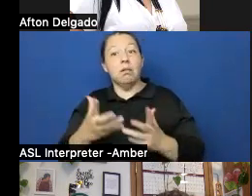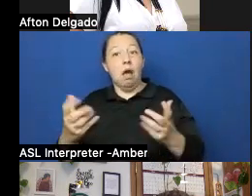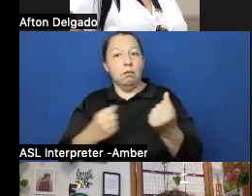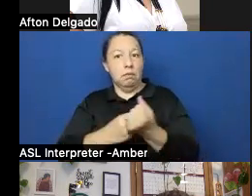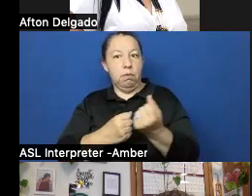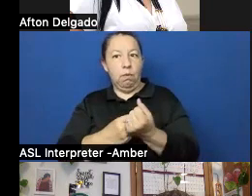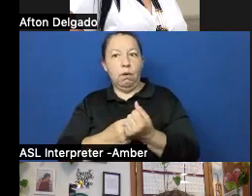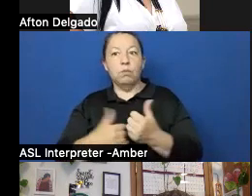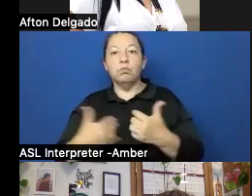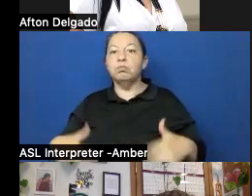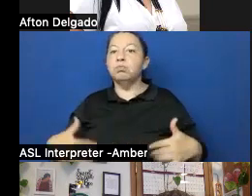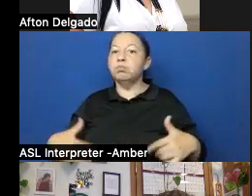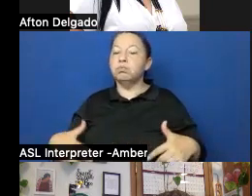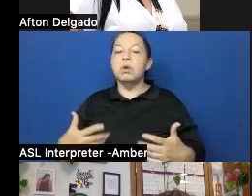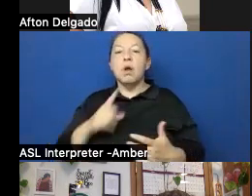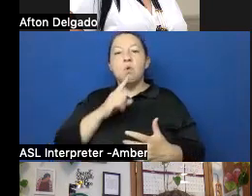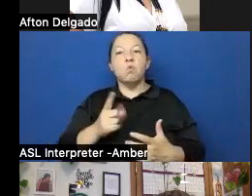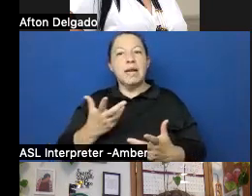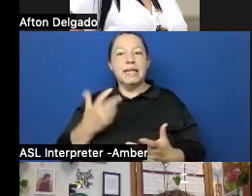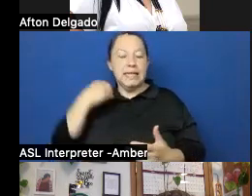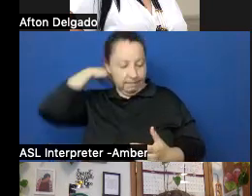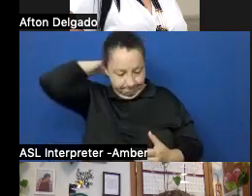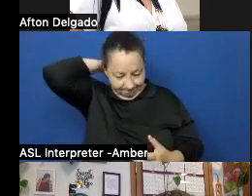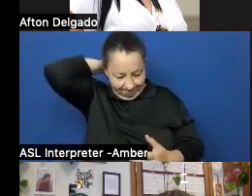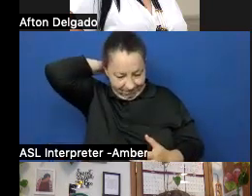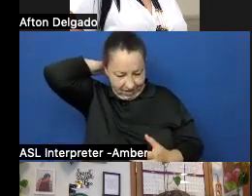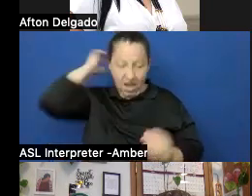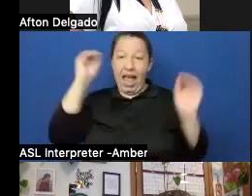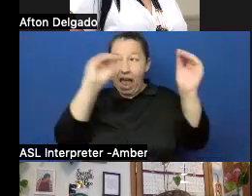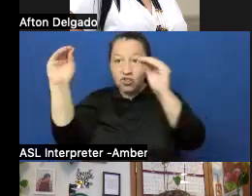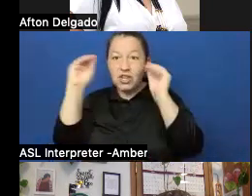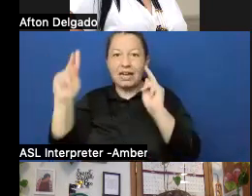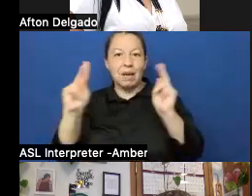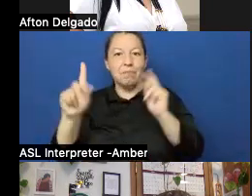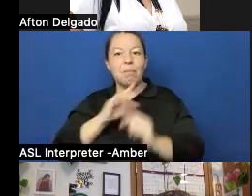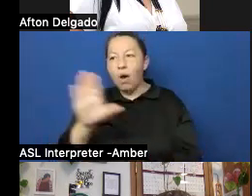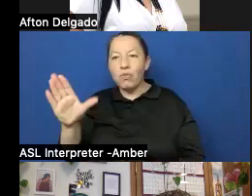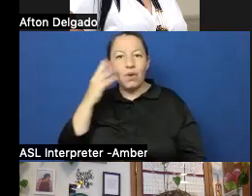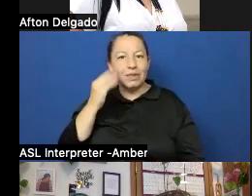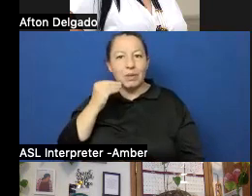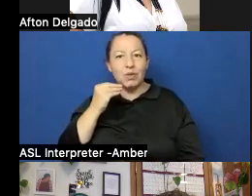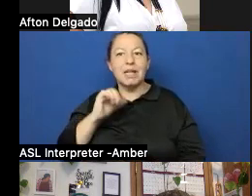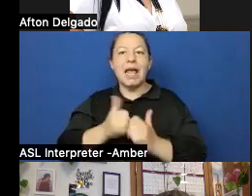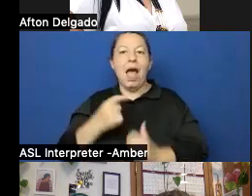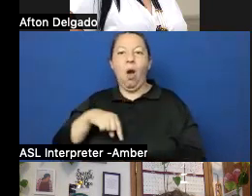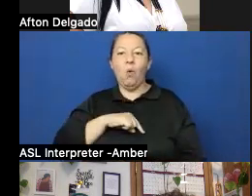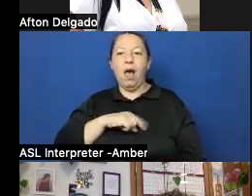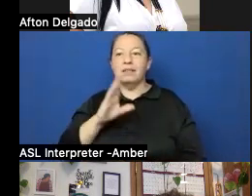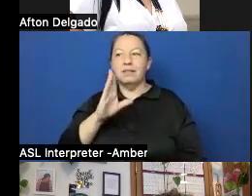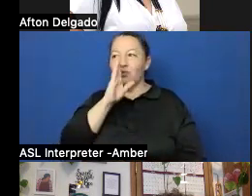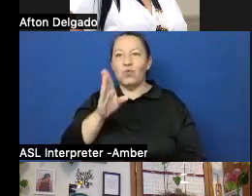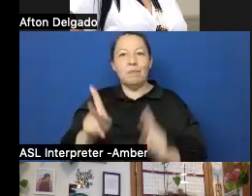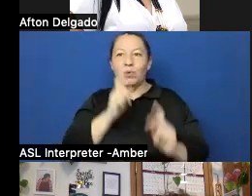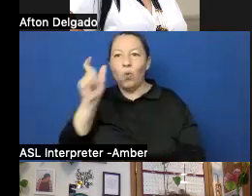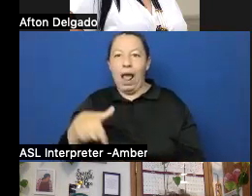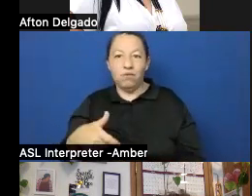and really going to educate people about their experiences the way that us straight people don't have to, if that makes